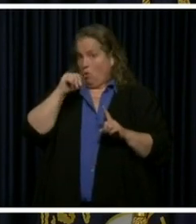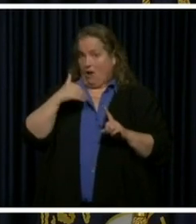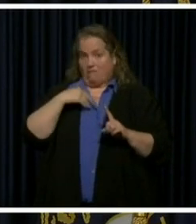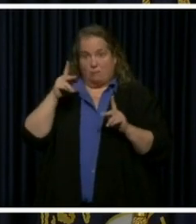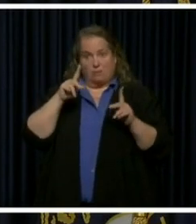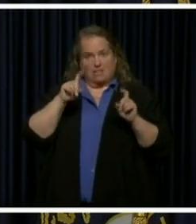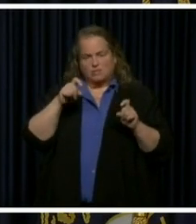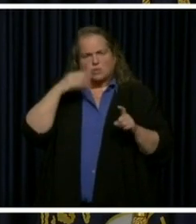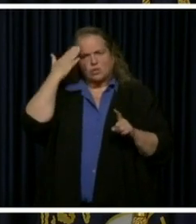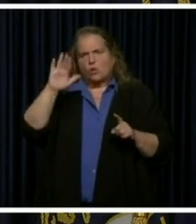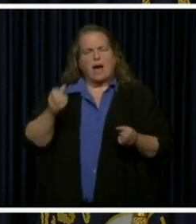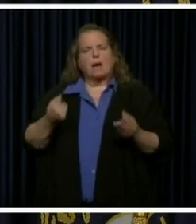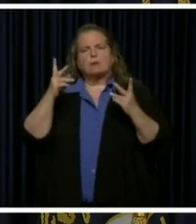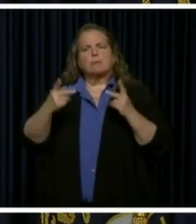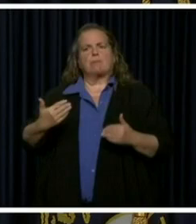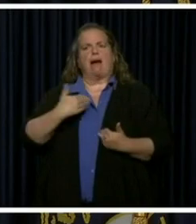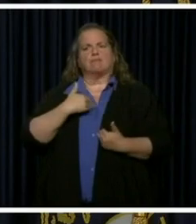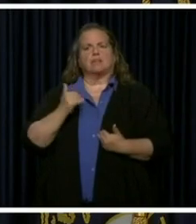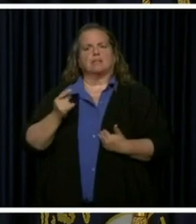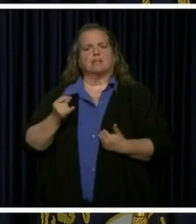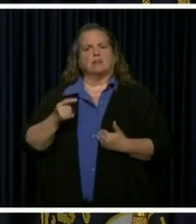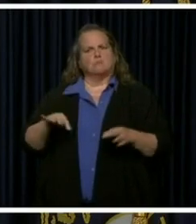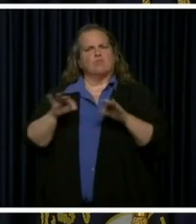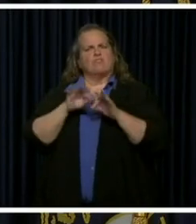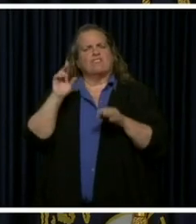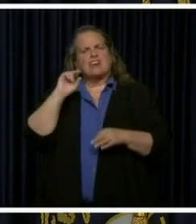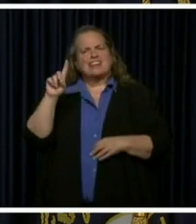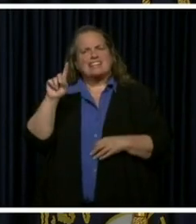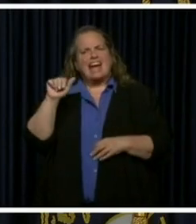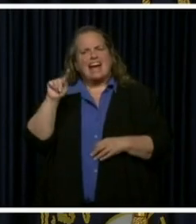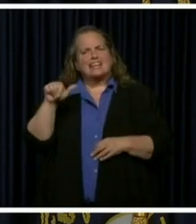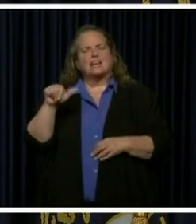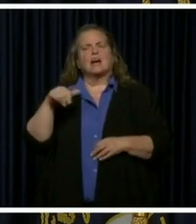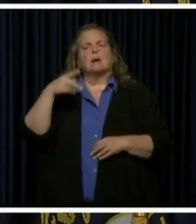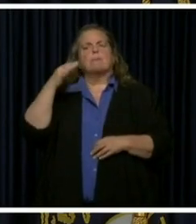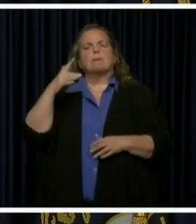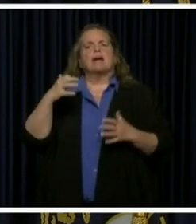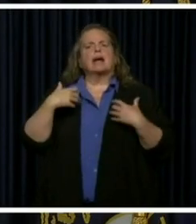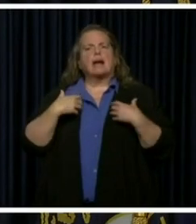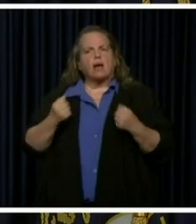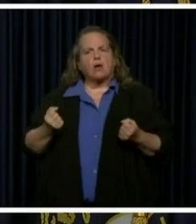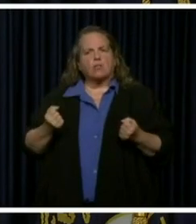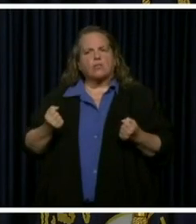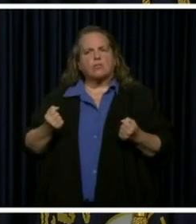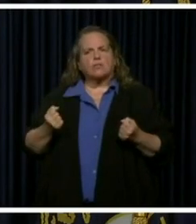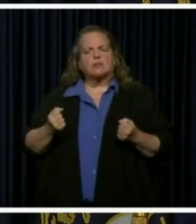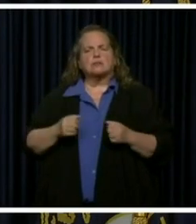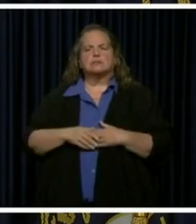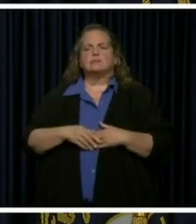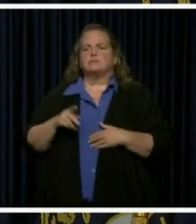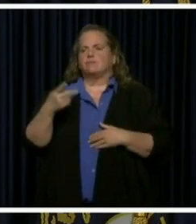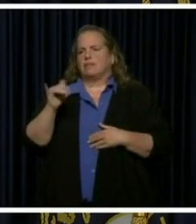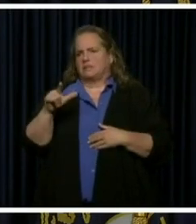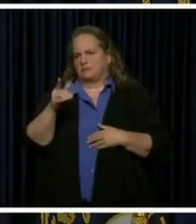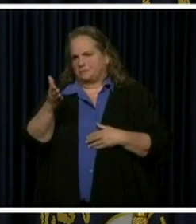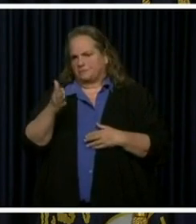there actually have it. So it's important for data, for public health, and it's also important to protect people. Phil.